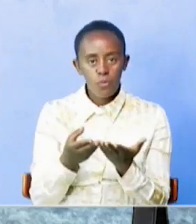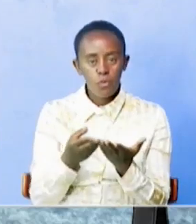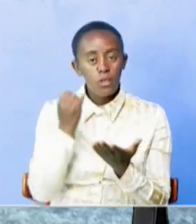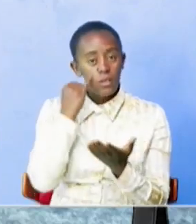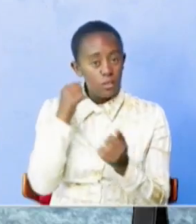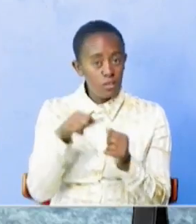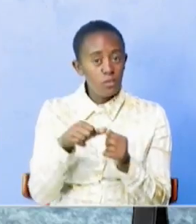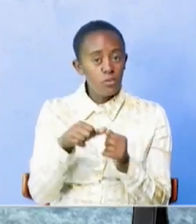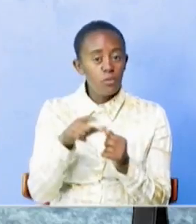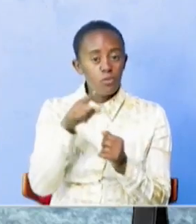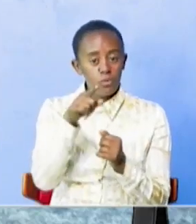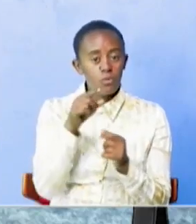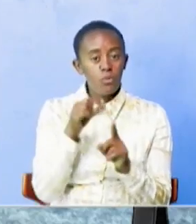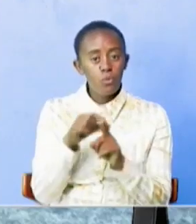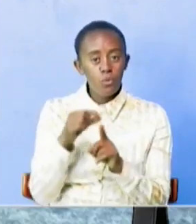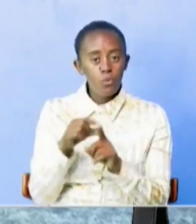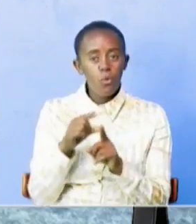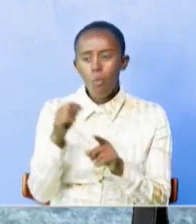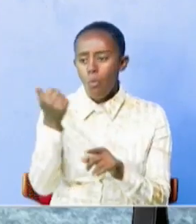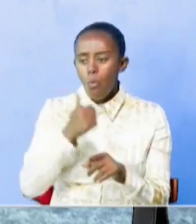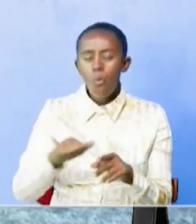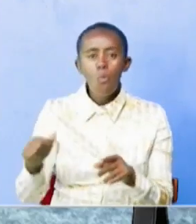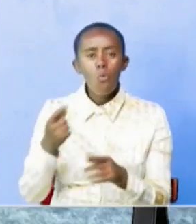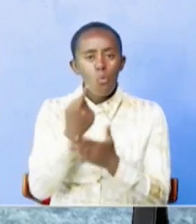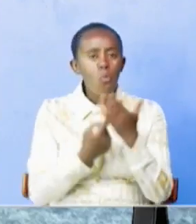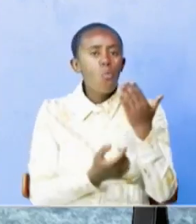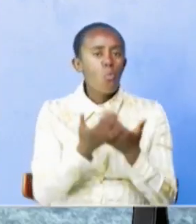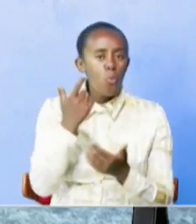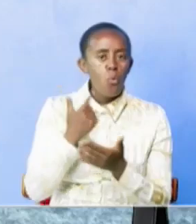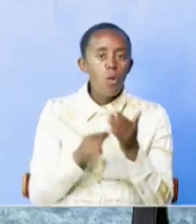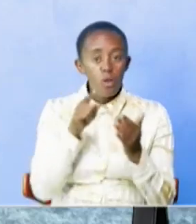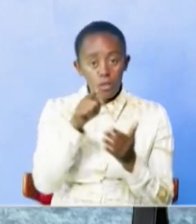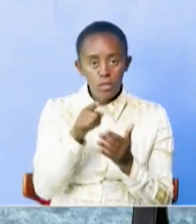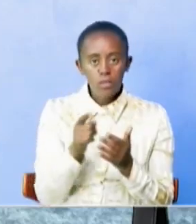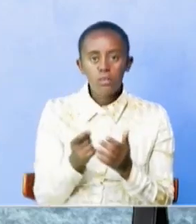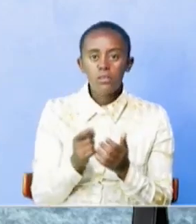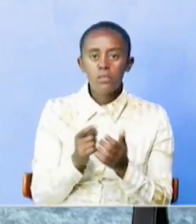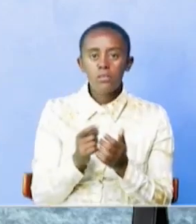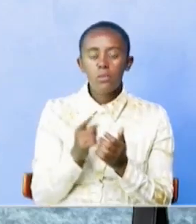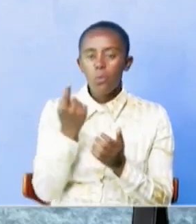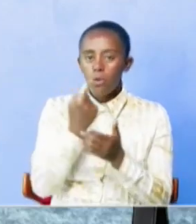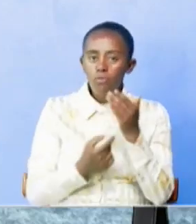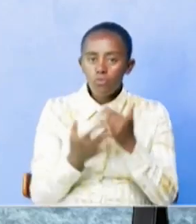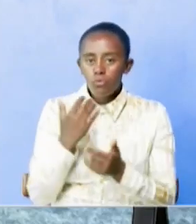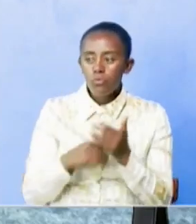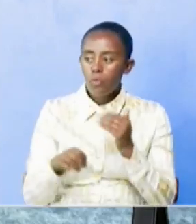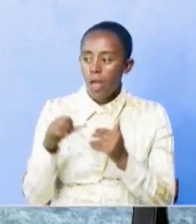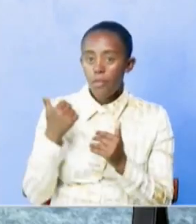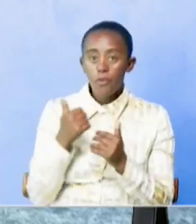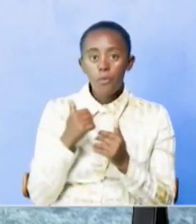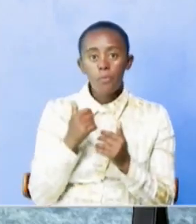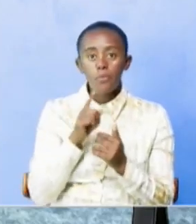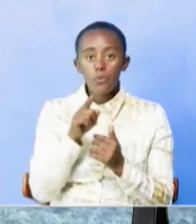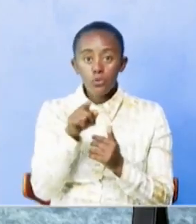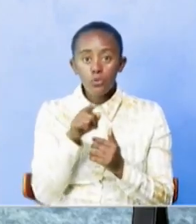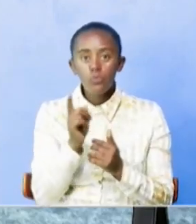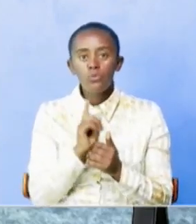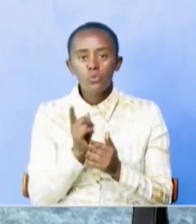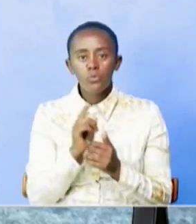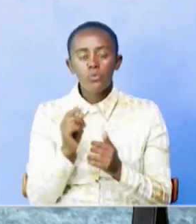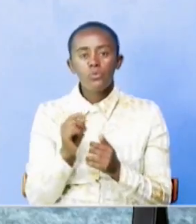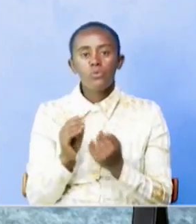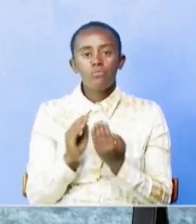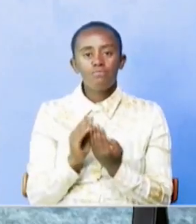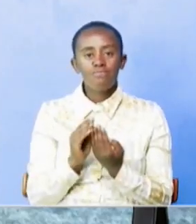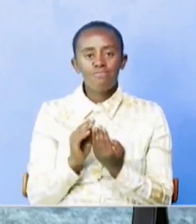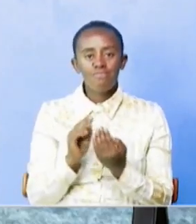you remember, that whenever we talk, whenever we are conversing with other people, we should take care